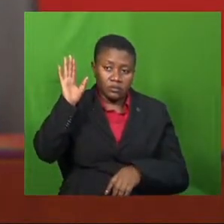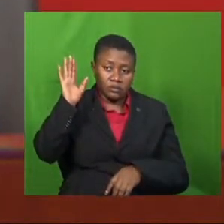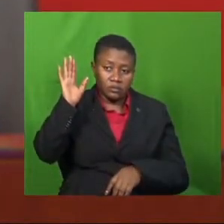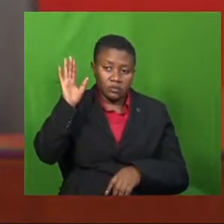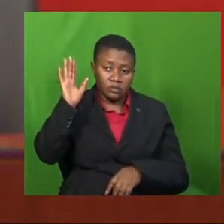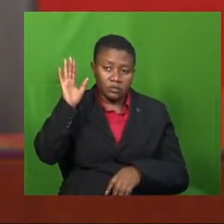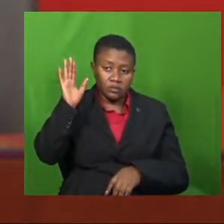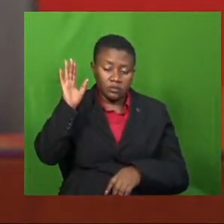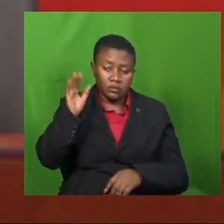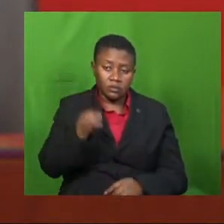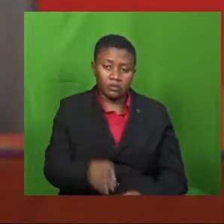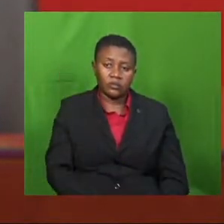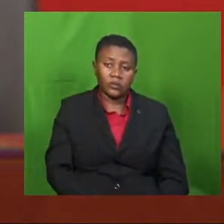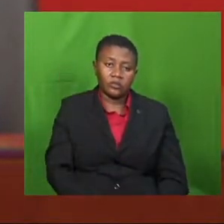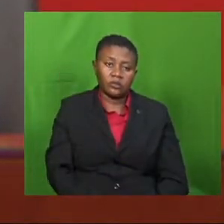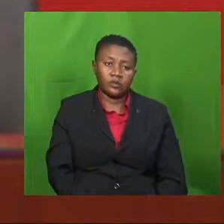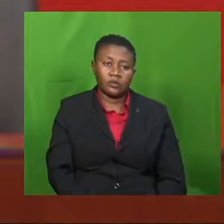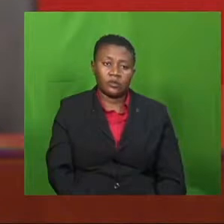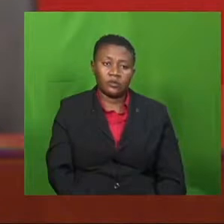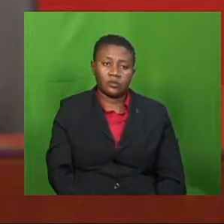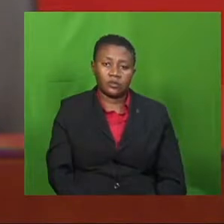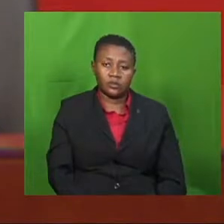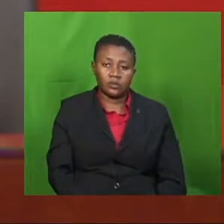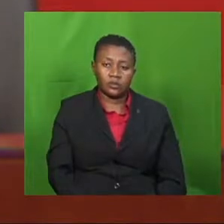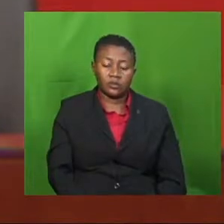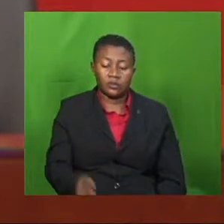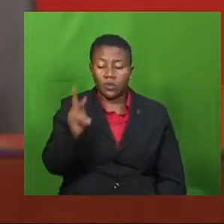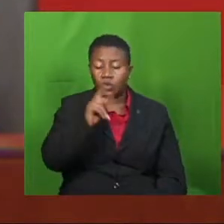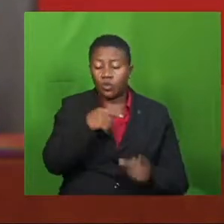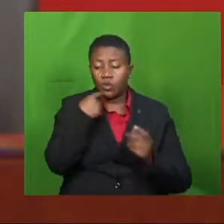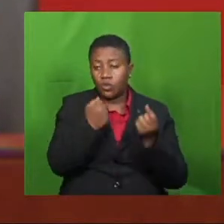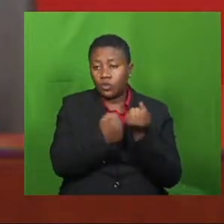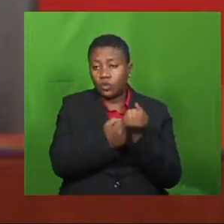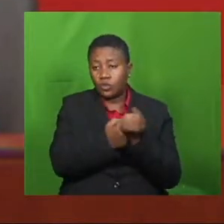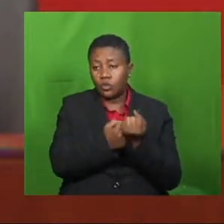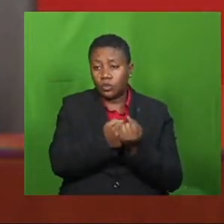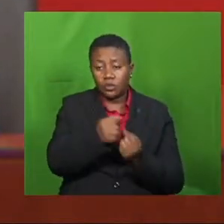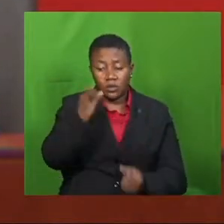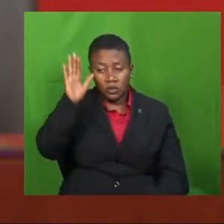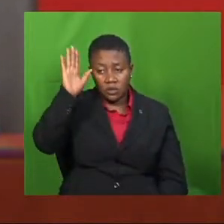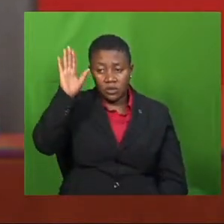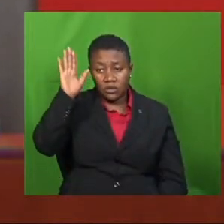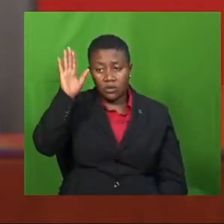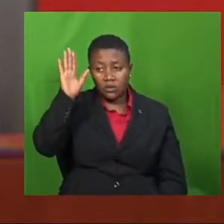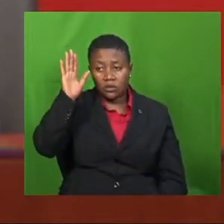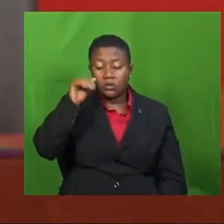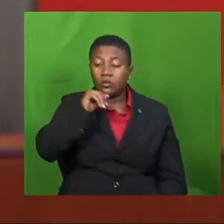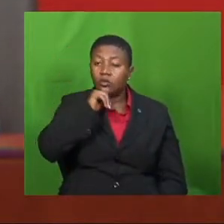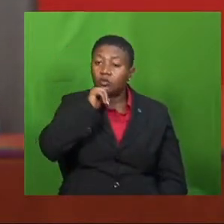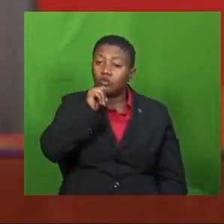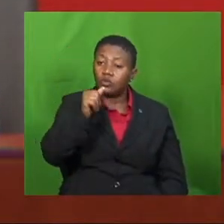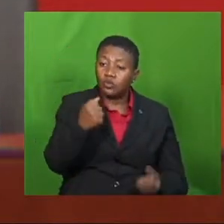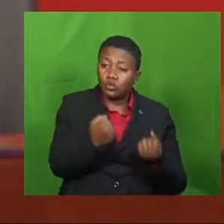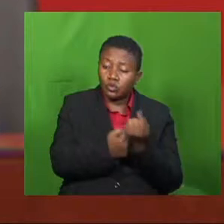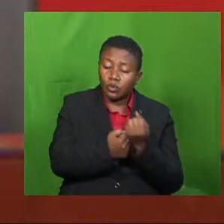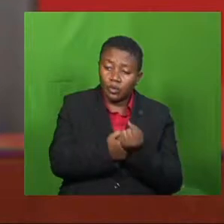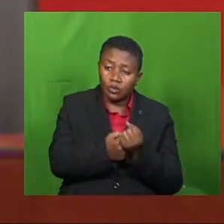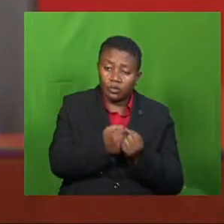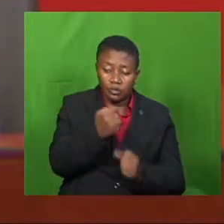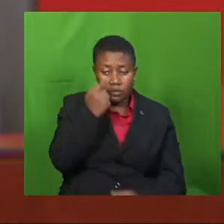I didn't hear the response well. As many as are in favour of the motion, say aye. Aye. Those against the motion, say